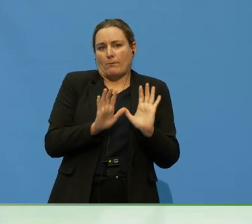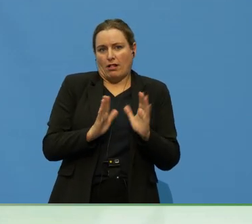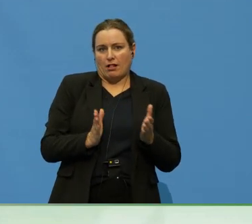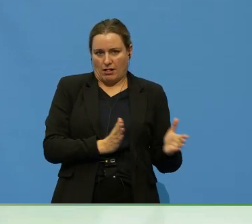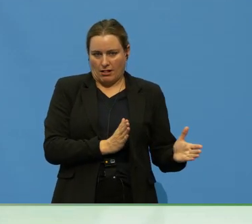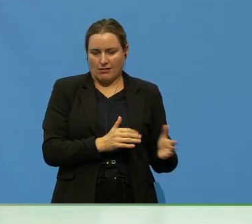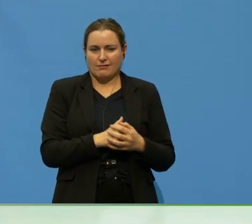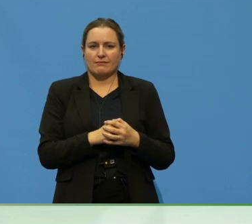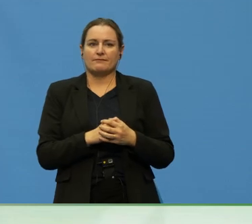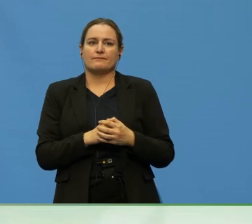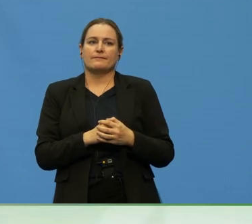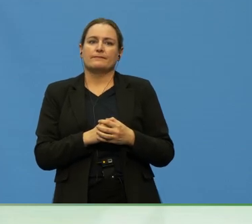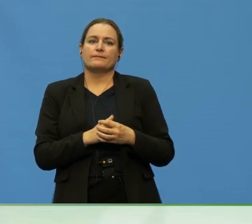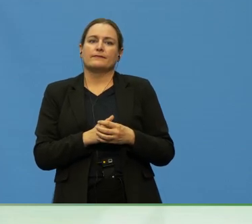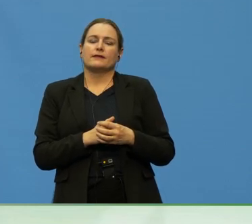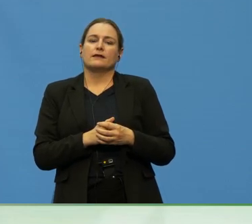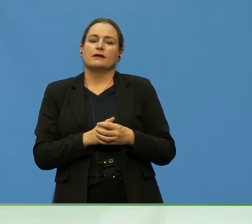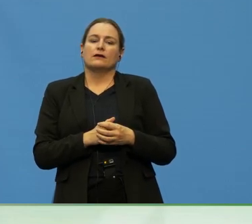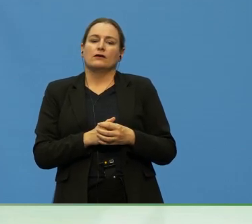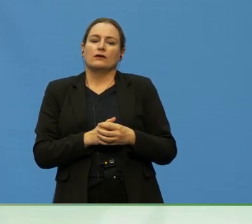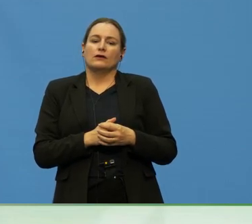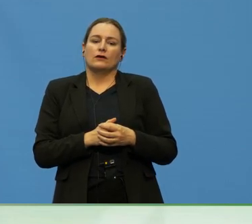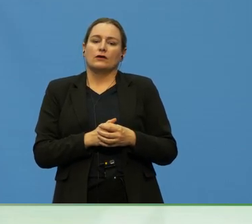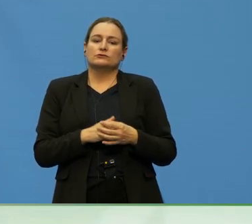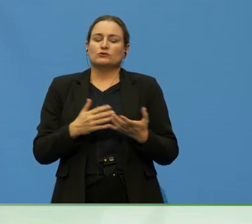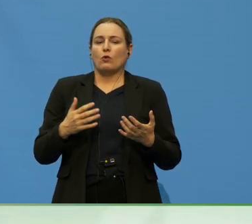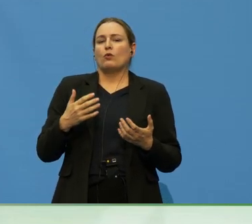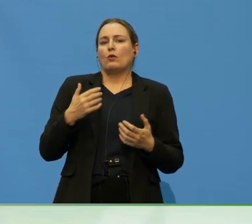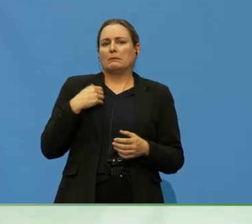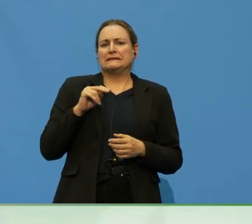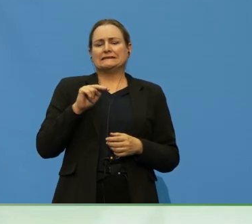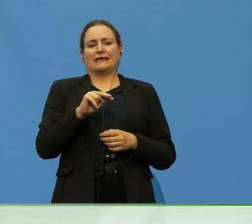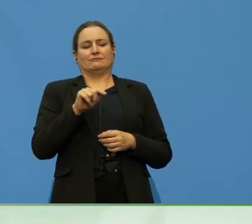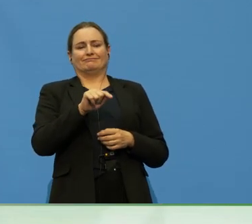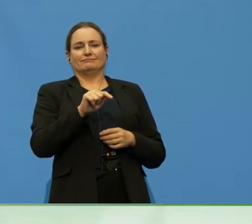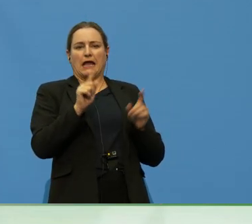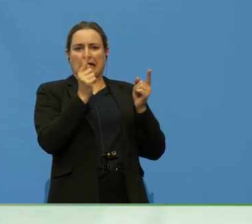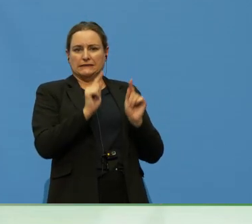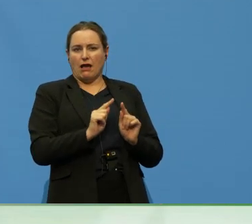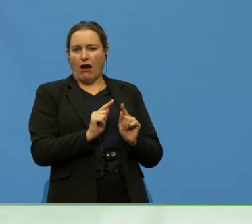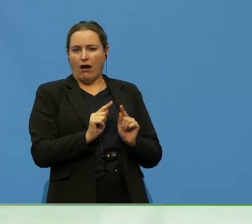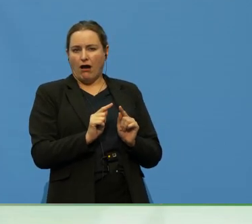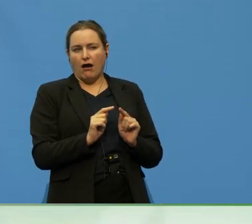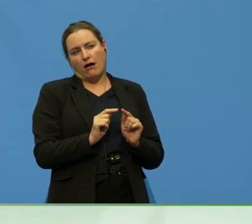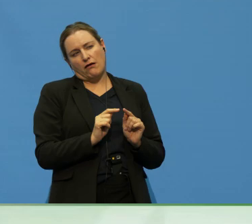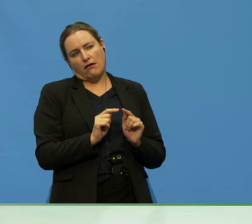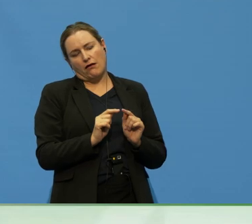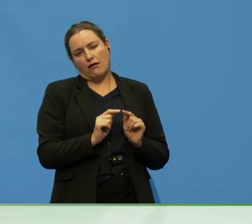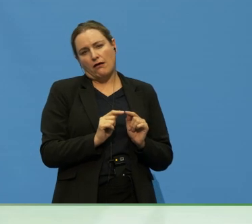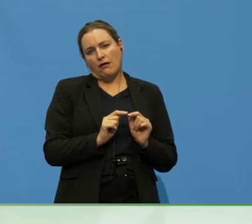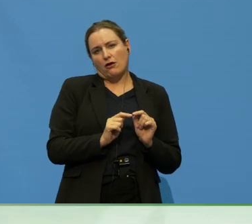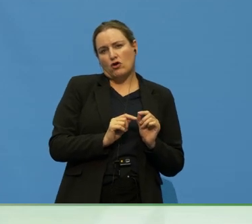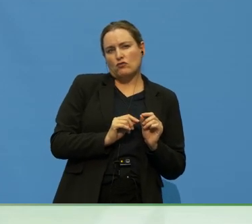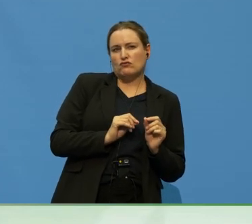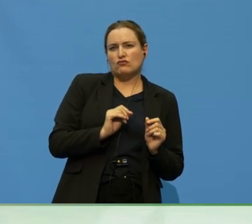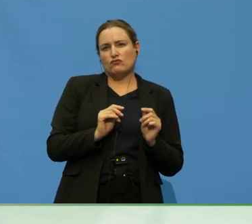But one of the things I've learned from countries like India is that if one takes, rather than taking a kind of